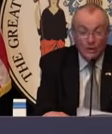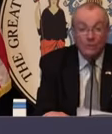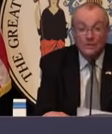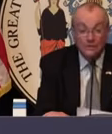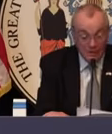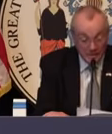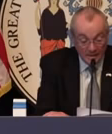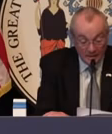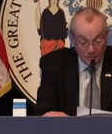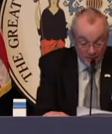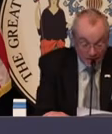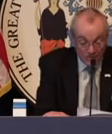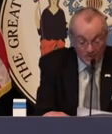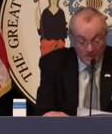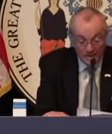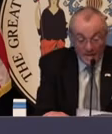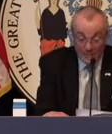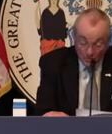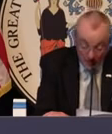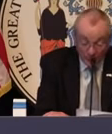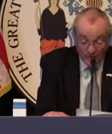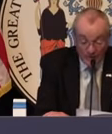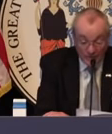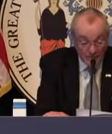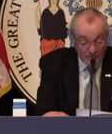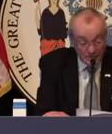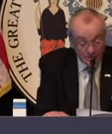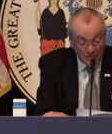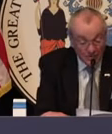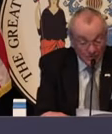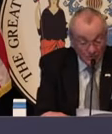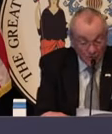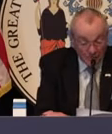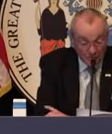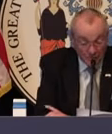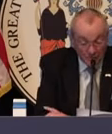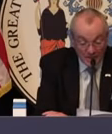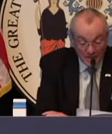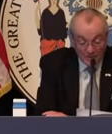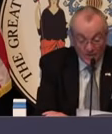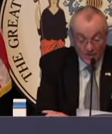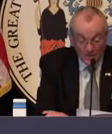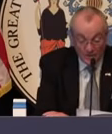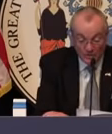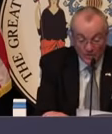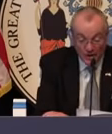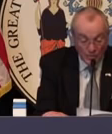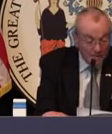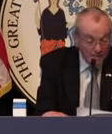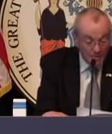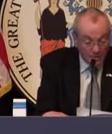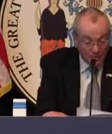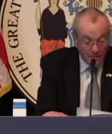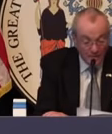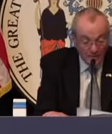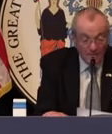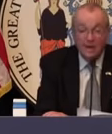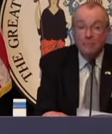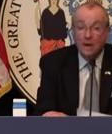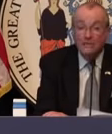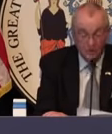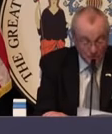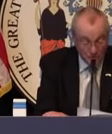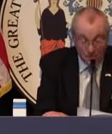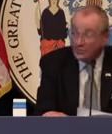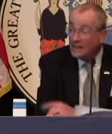to play in our restart and recovery. And every resident who gets tested sends a strong message to their neighbors that they are ready to be a part of